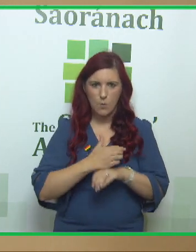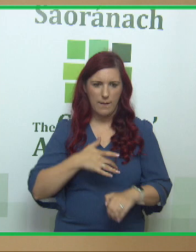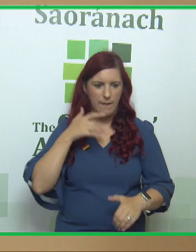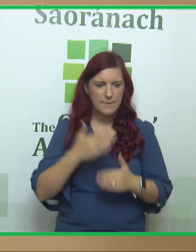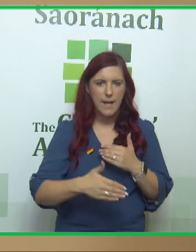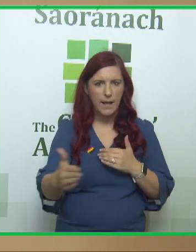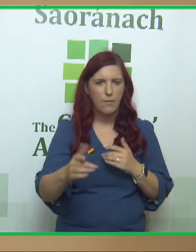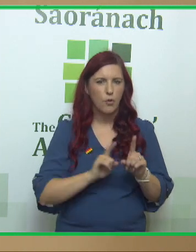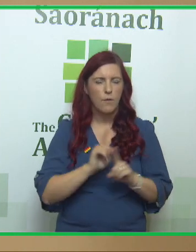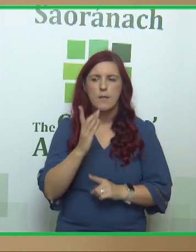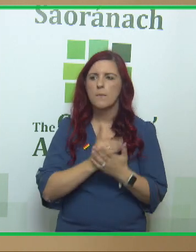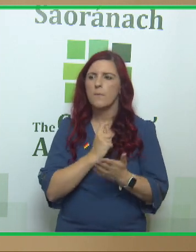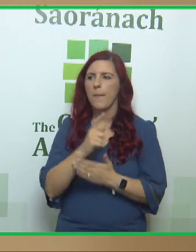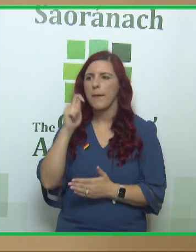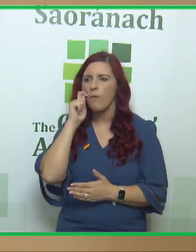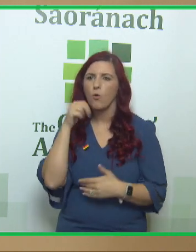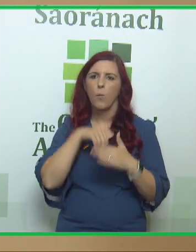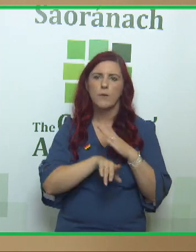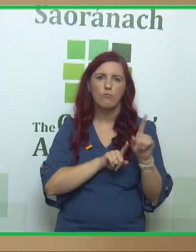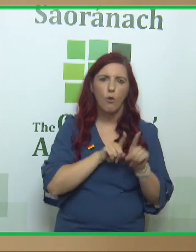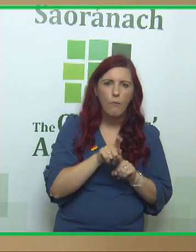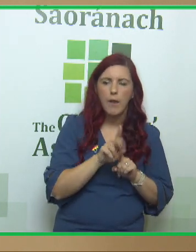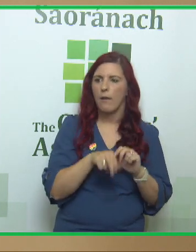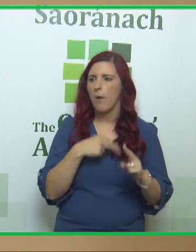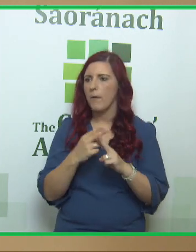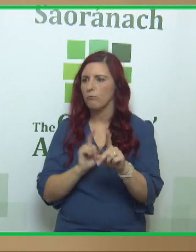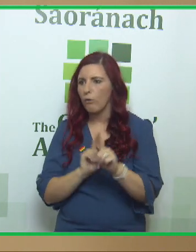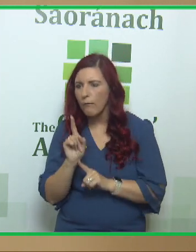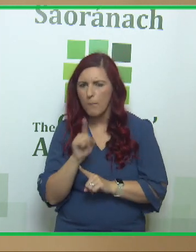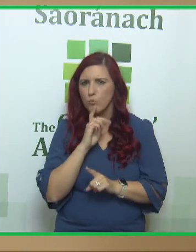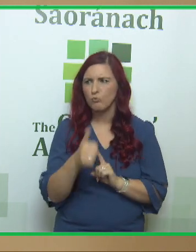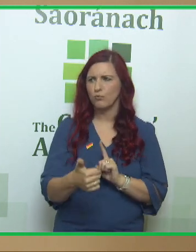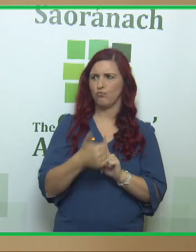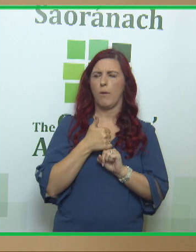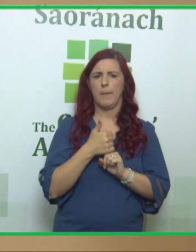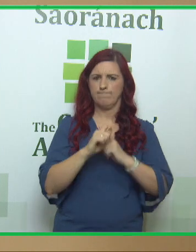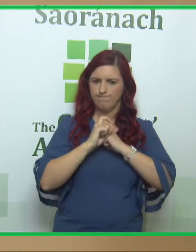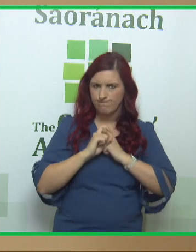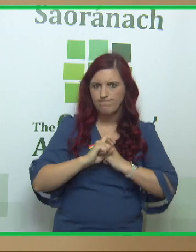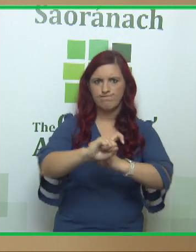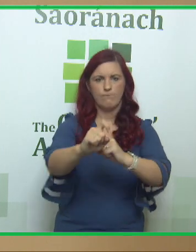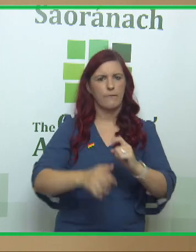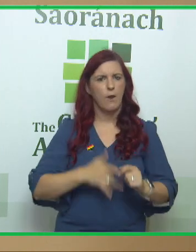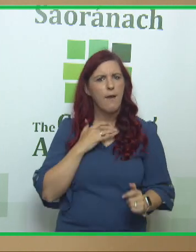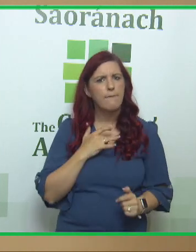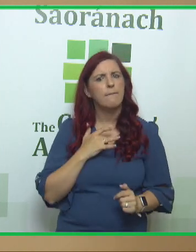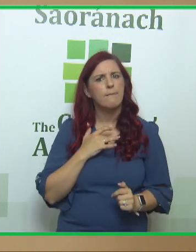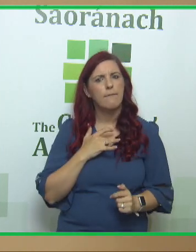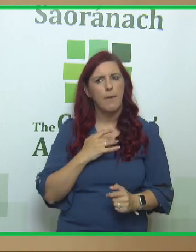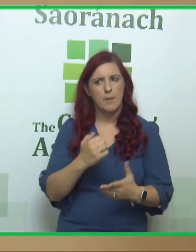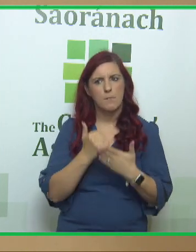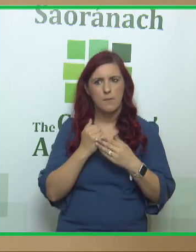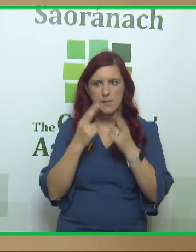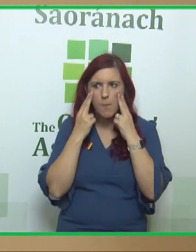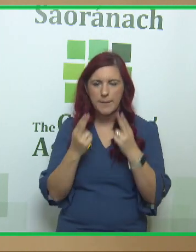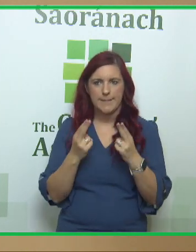So sometimes we think of it as you go into recovery and you come out of recovery, but it certainly struck me as it's for life, and the supports that we need to put